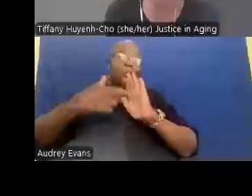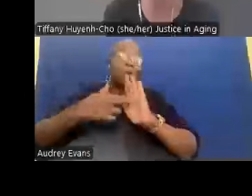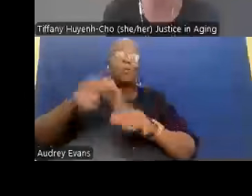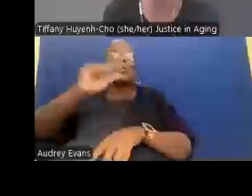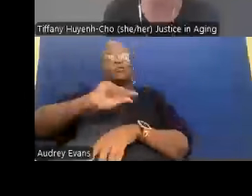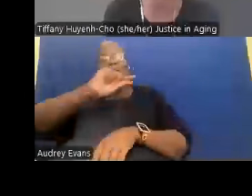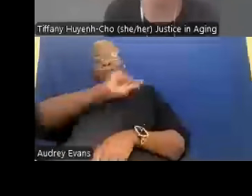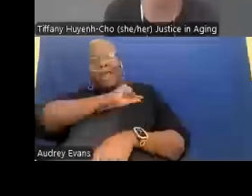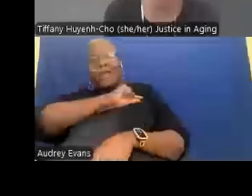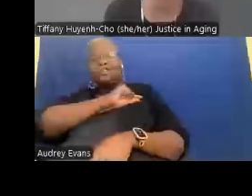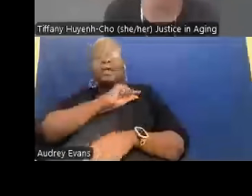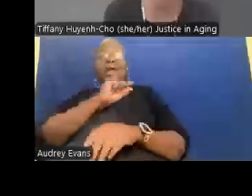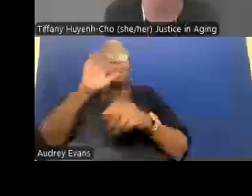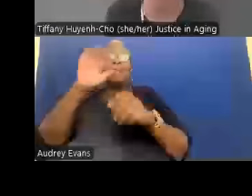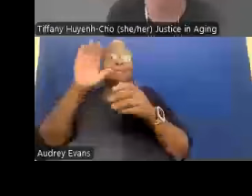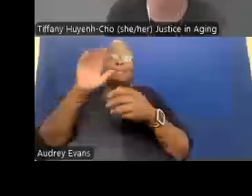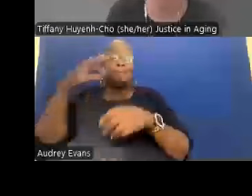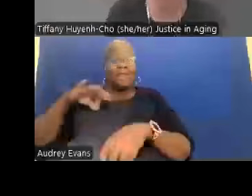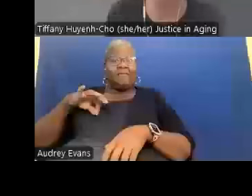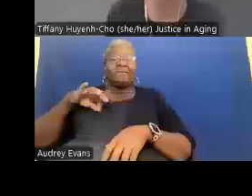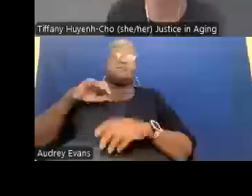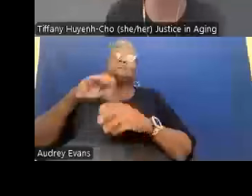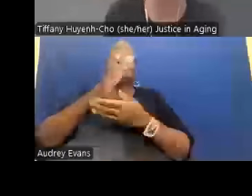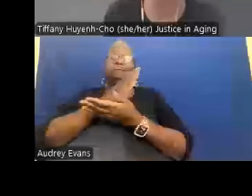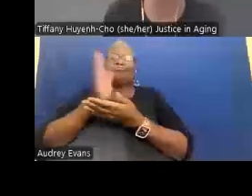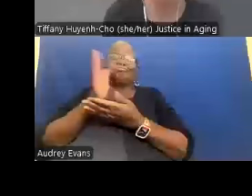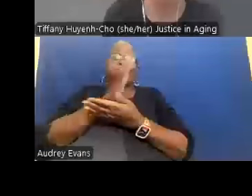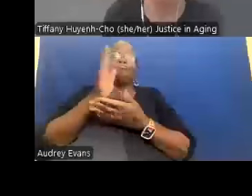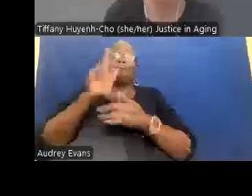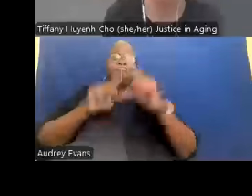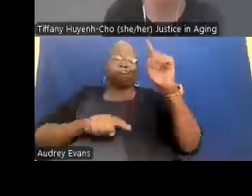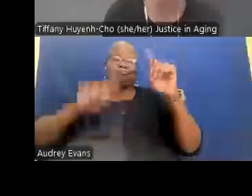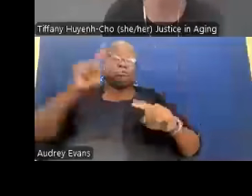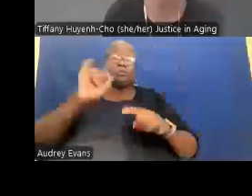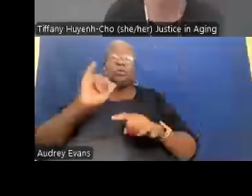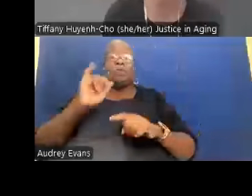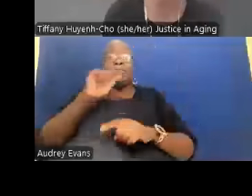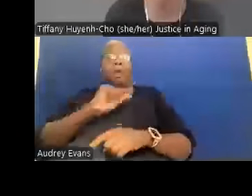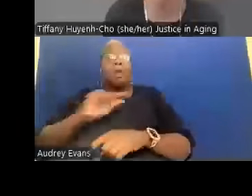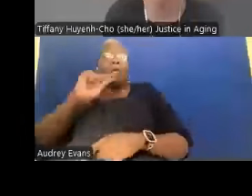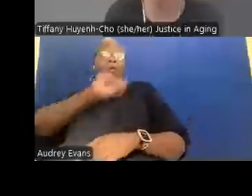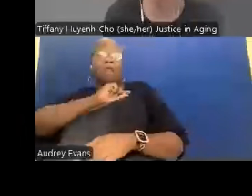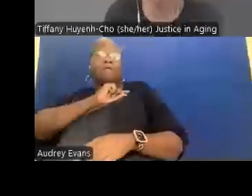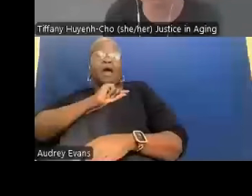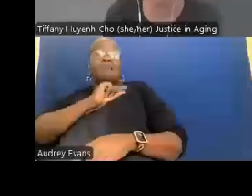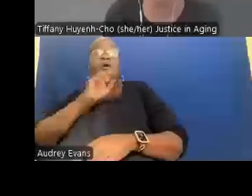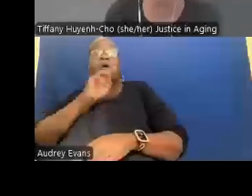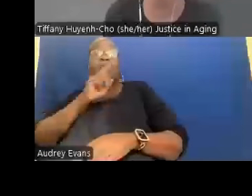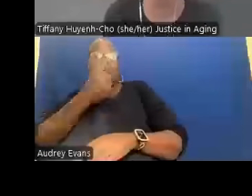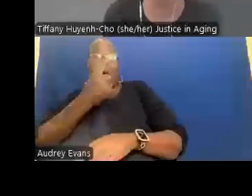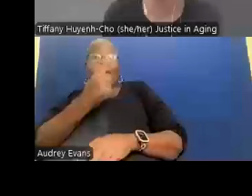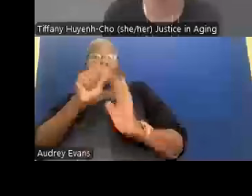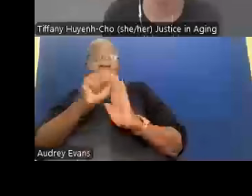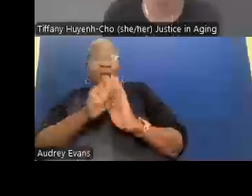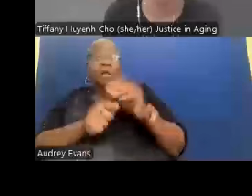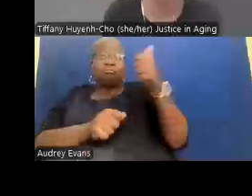qualify, and the package of benefits may vary as well. This means someone may qualify for Medicaid in one state,